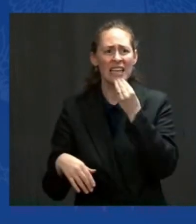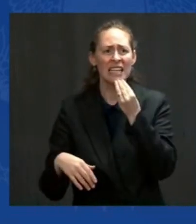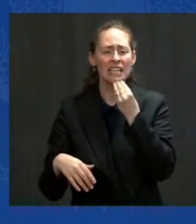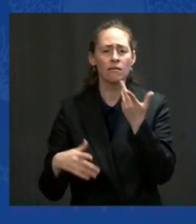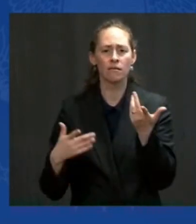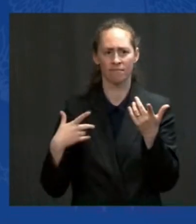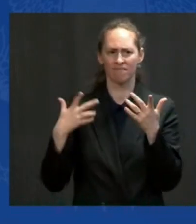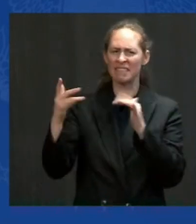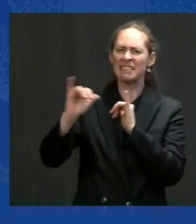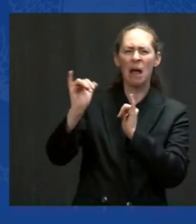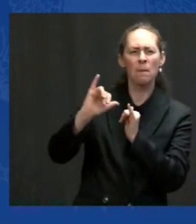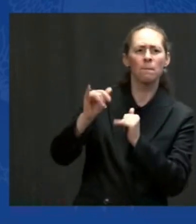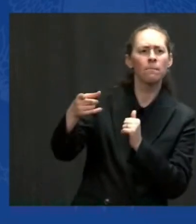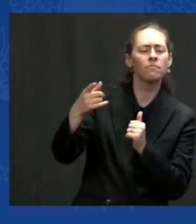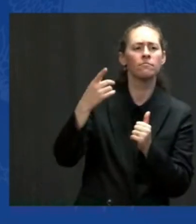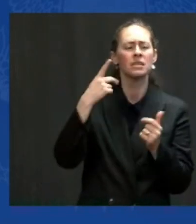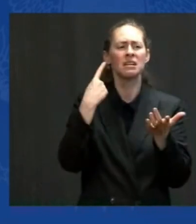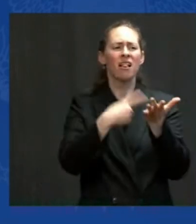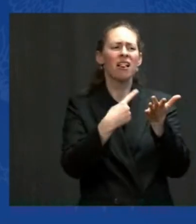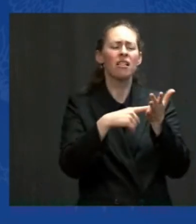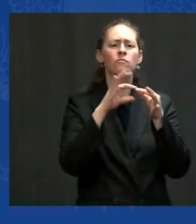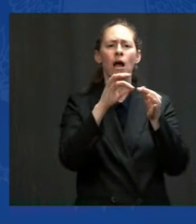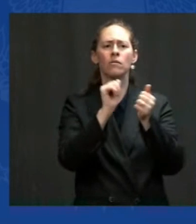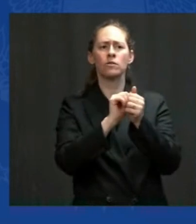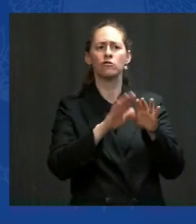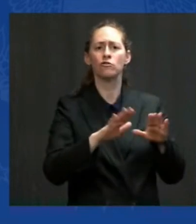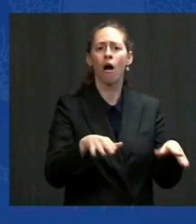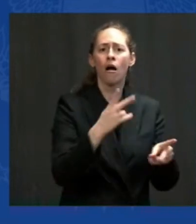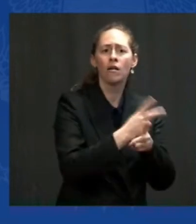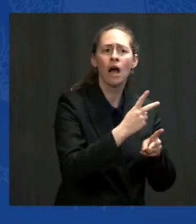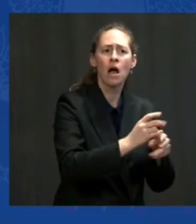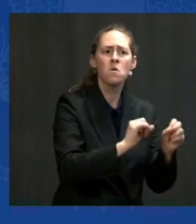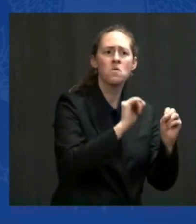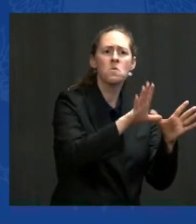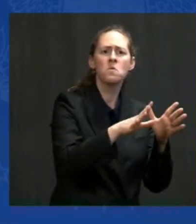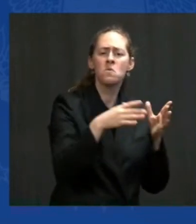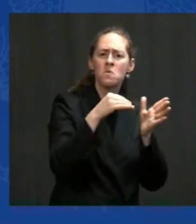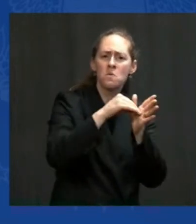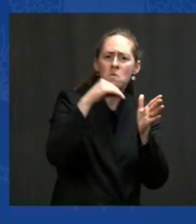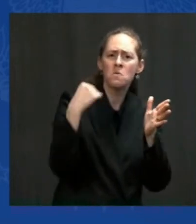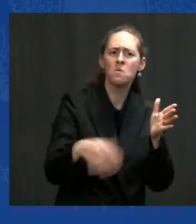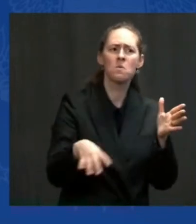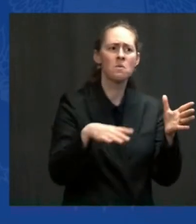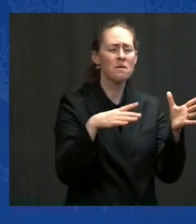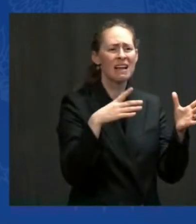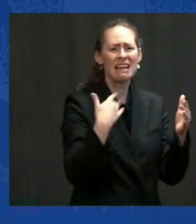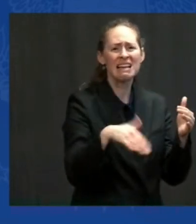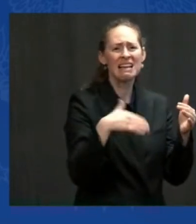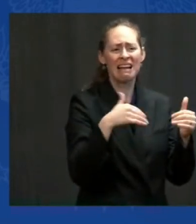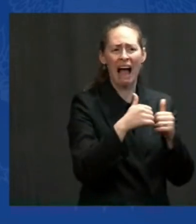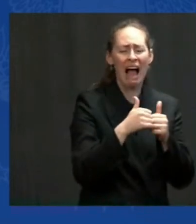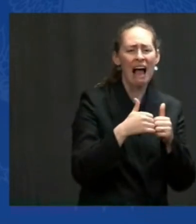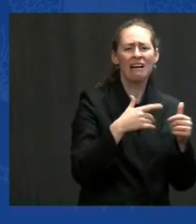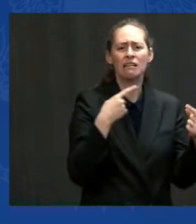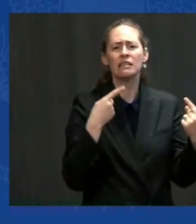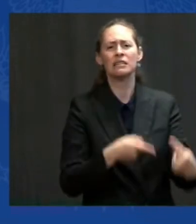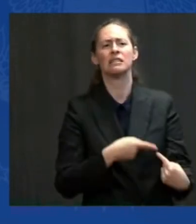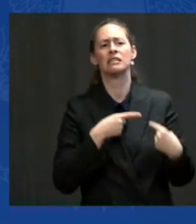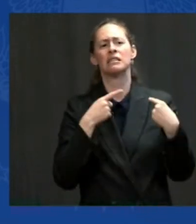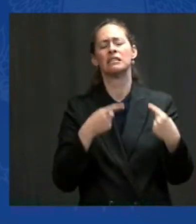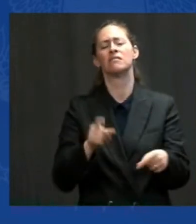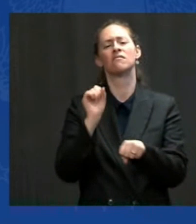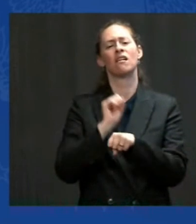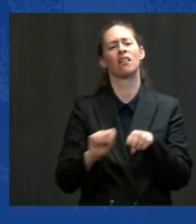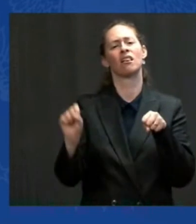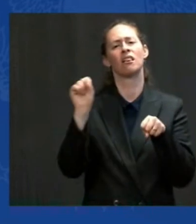constantly threatens to derail the hopes and educational dreams of working parents. She's told you